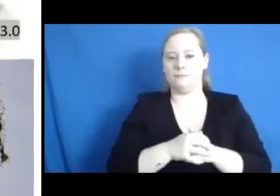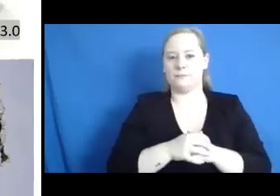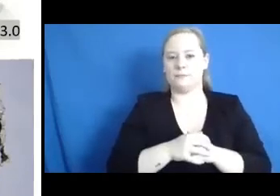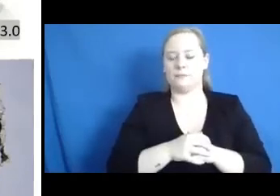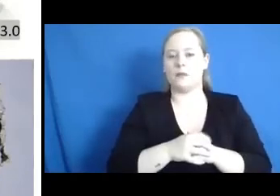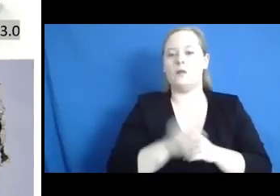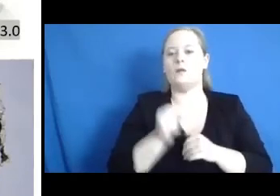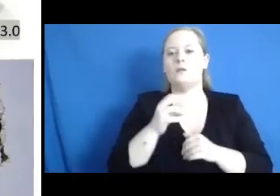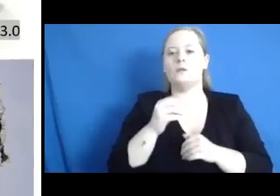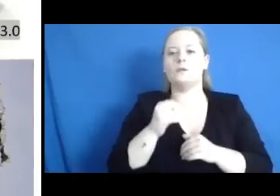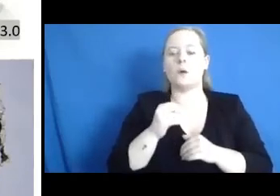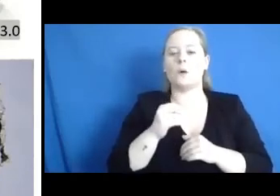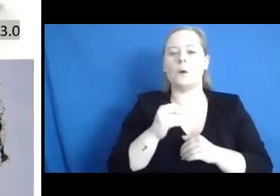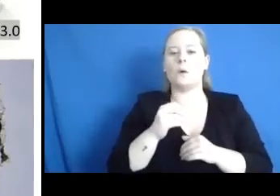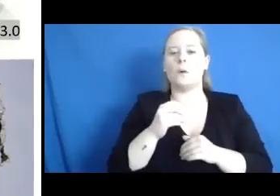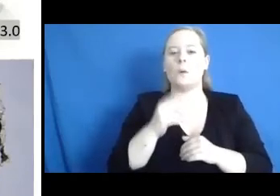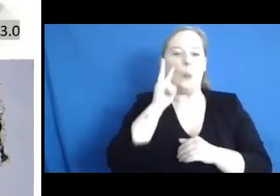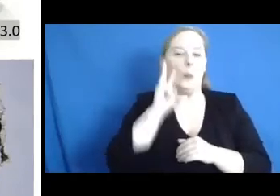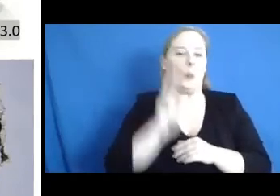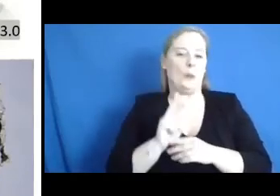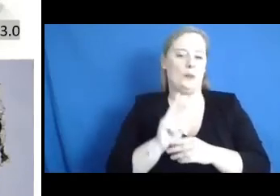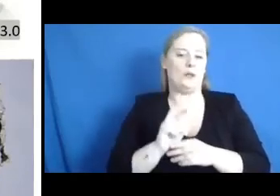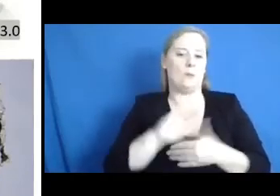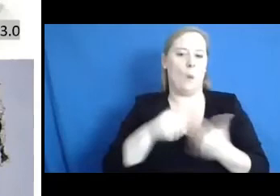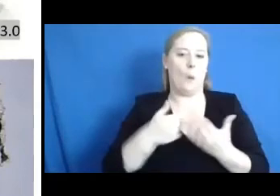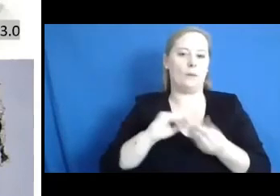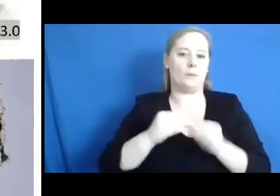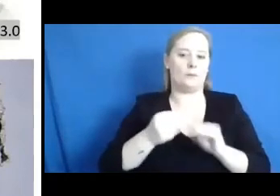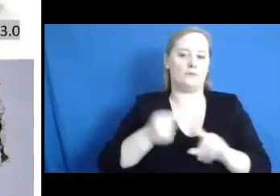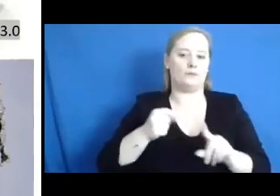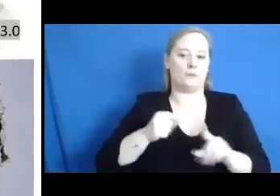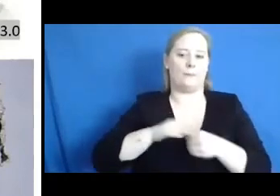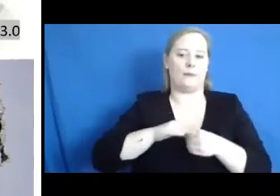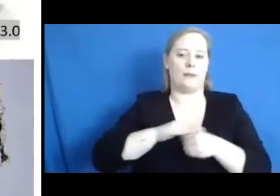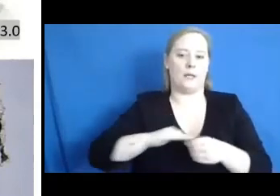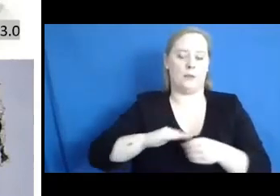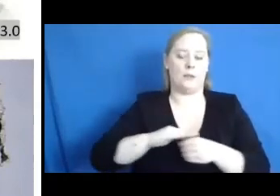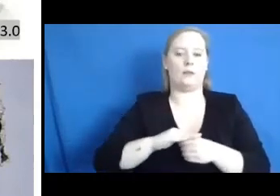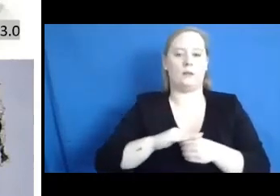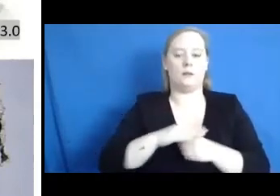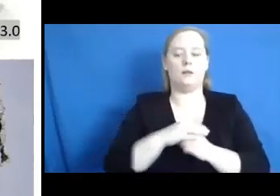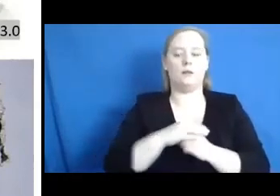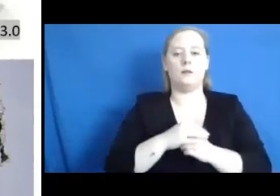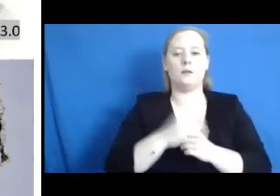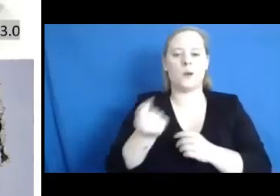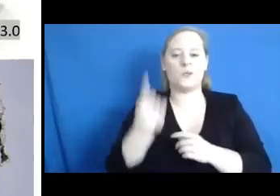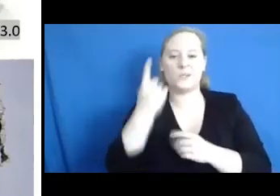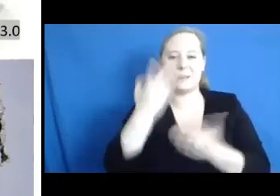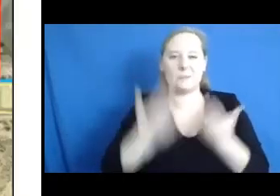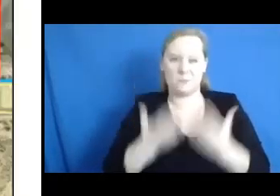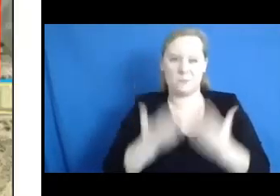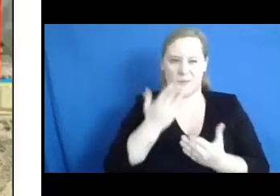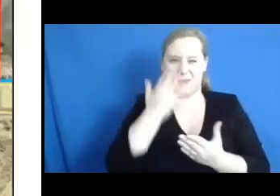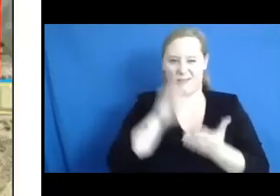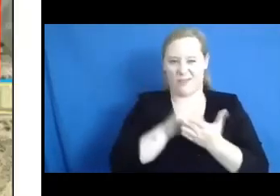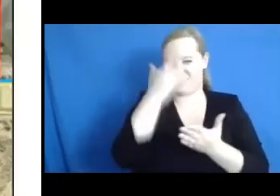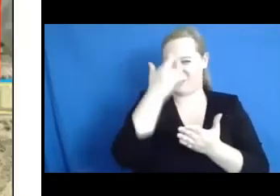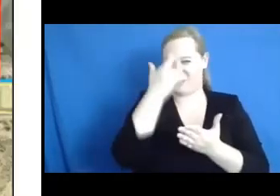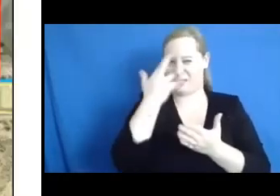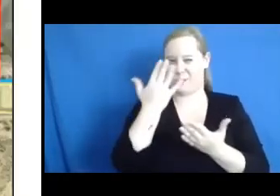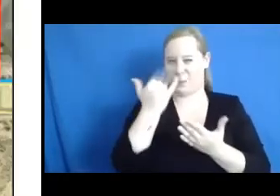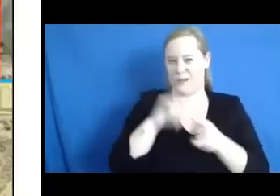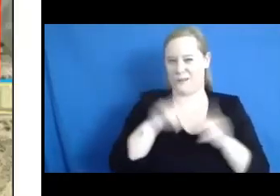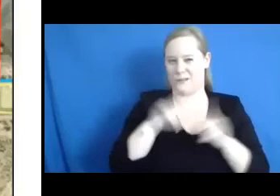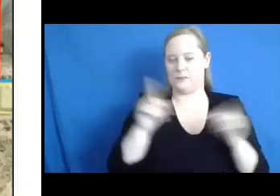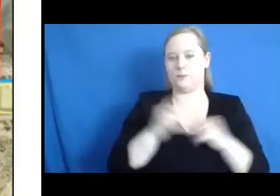of the historical data from the site to understand if this could be a factor. So here we're going